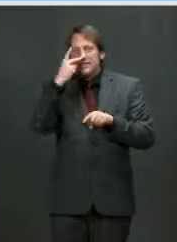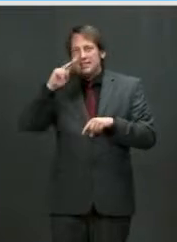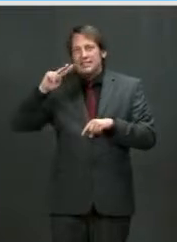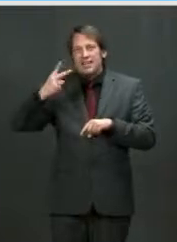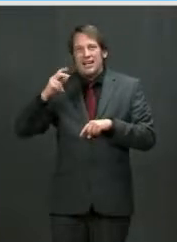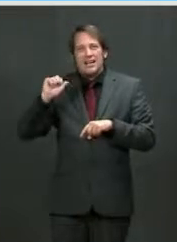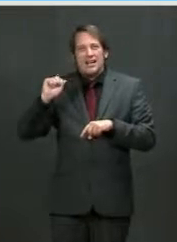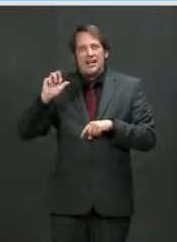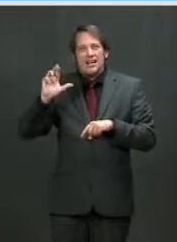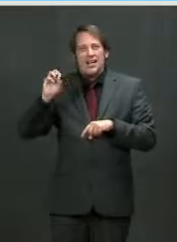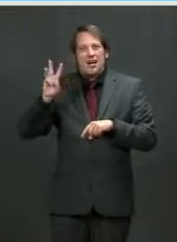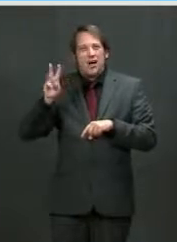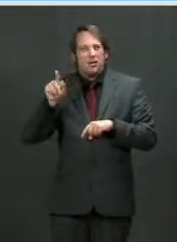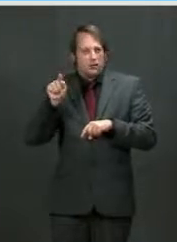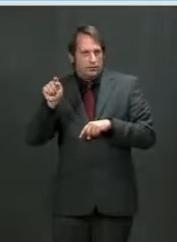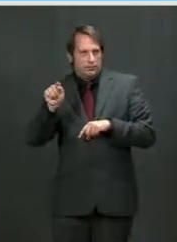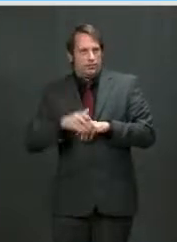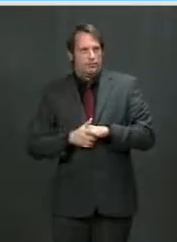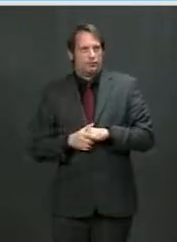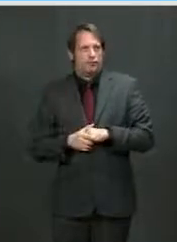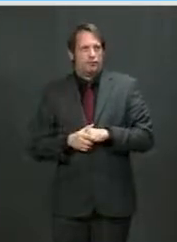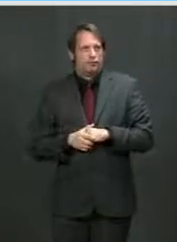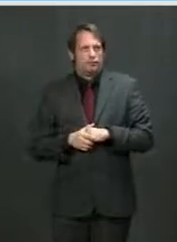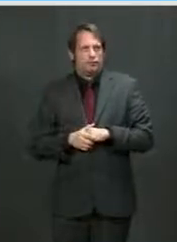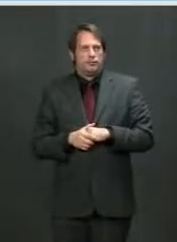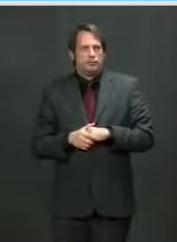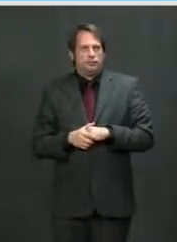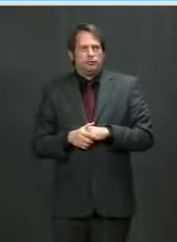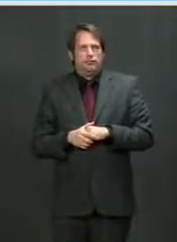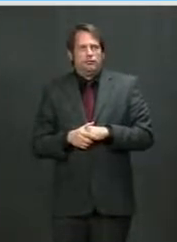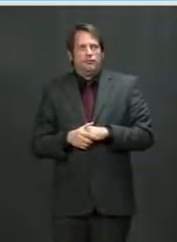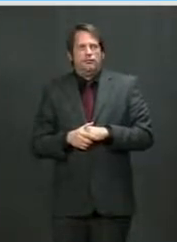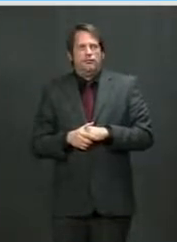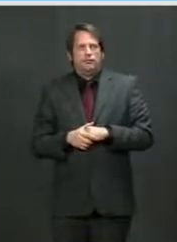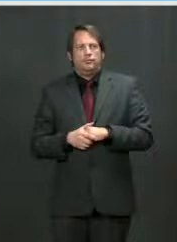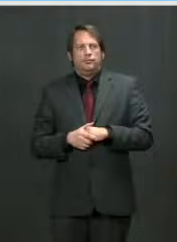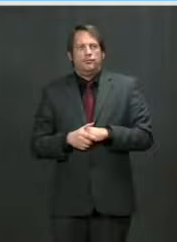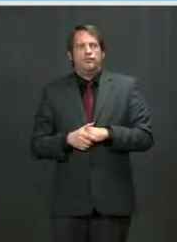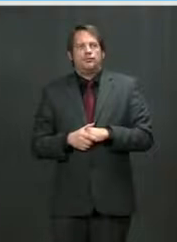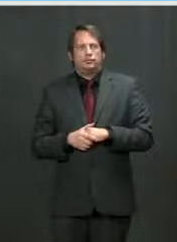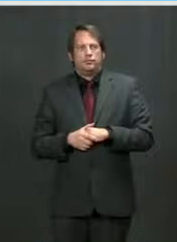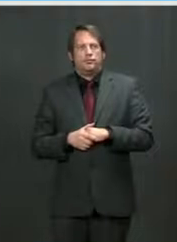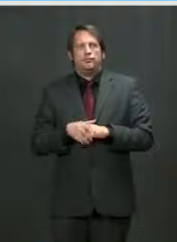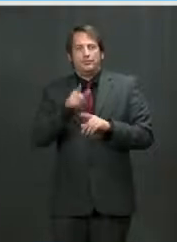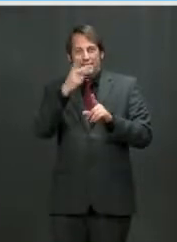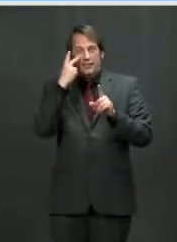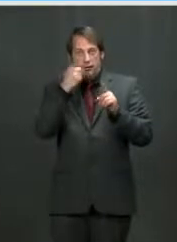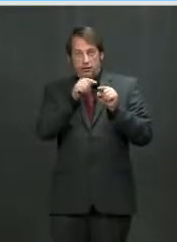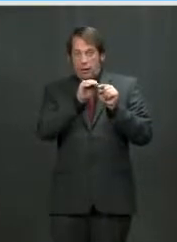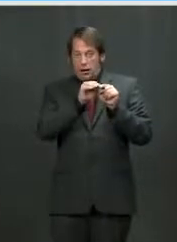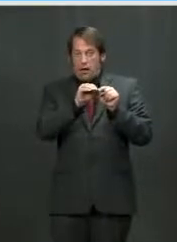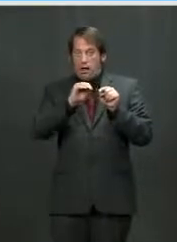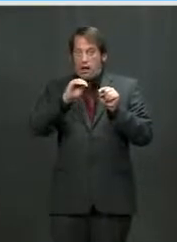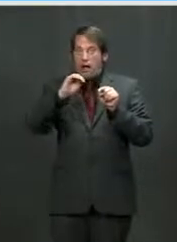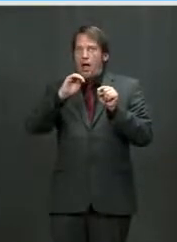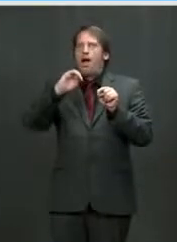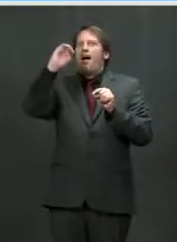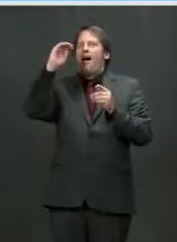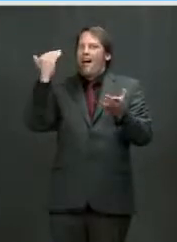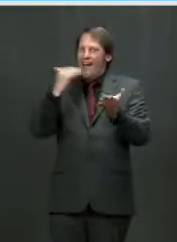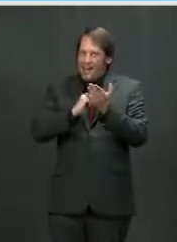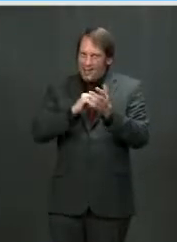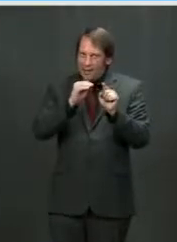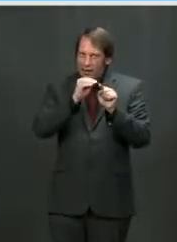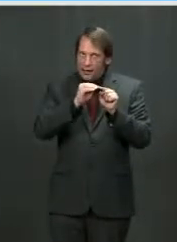at 29 days, a very sharp inflection, well above a protective level that goes